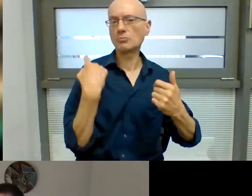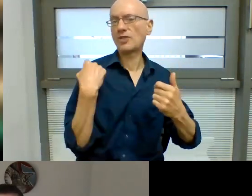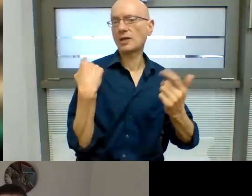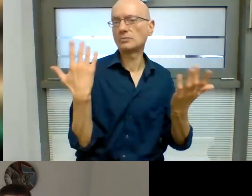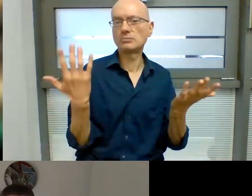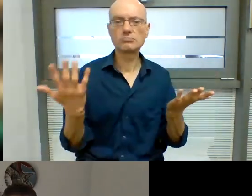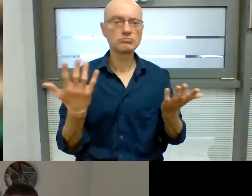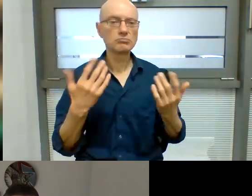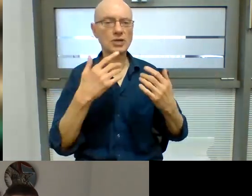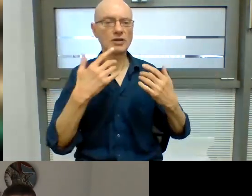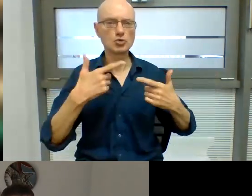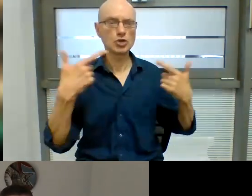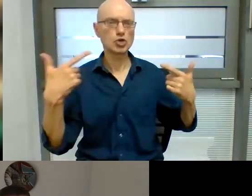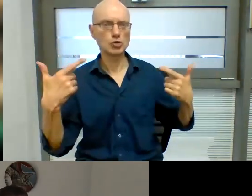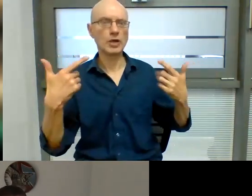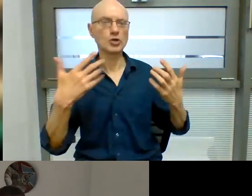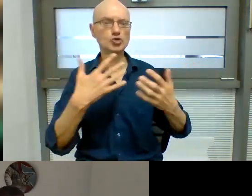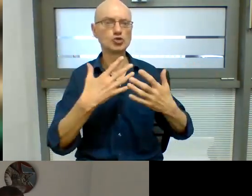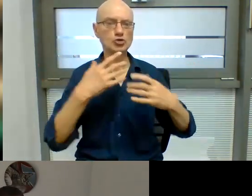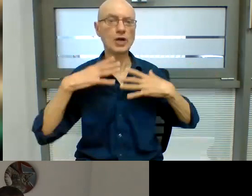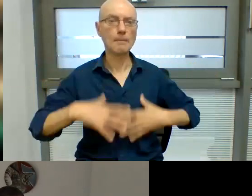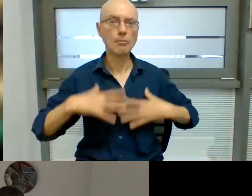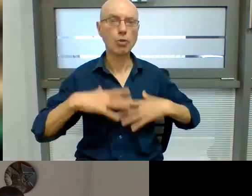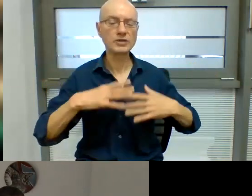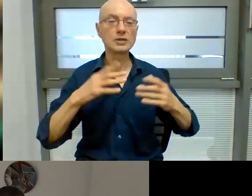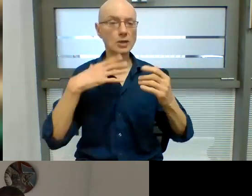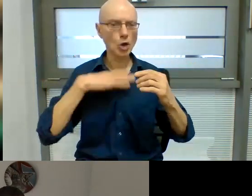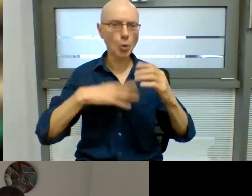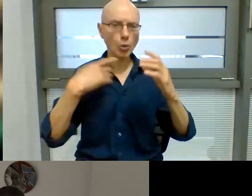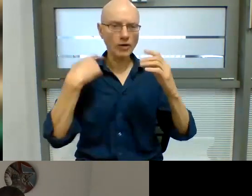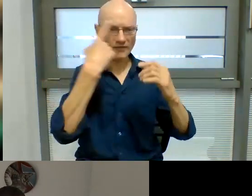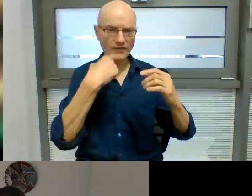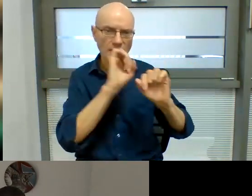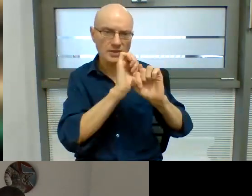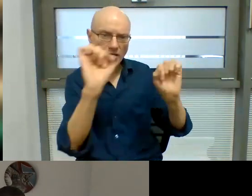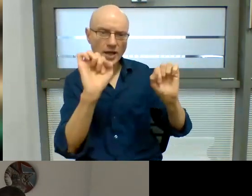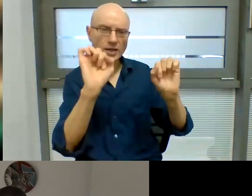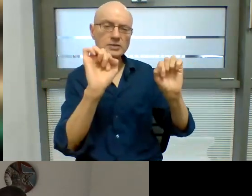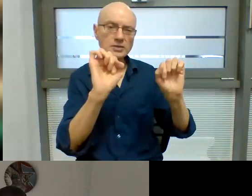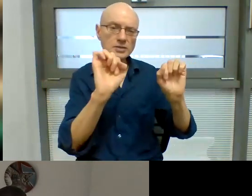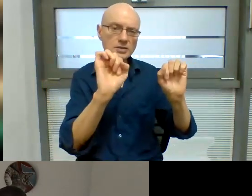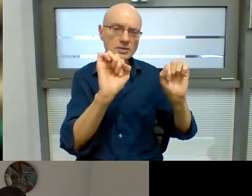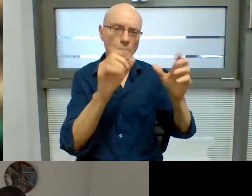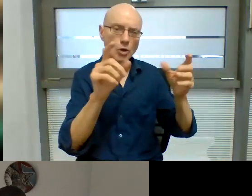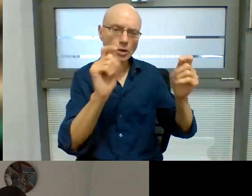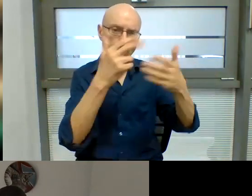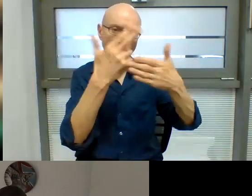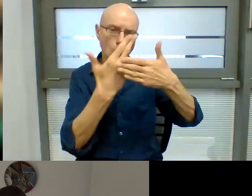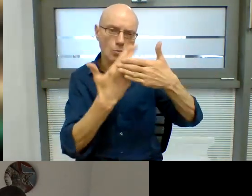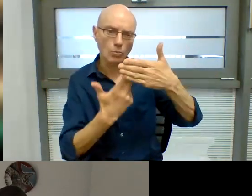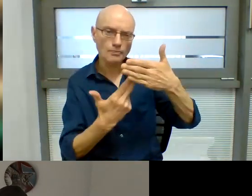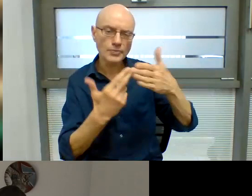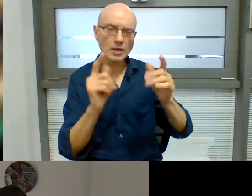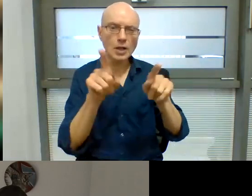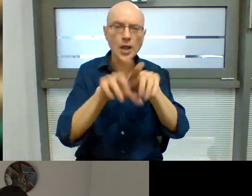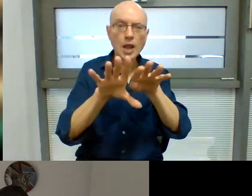bit overwhelming, and I wanted to take their faces and really make their faces into almost bodies